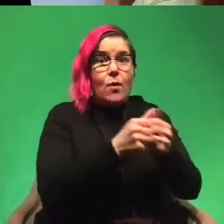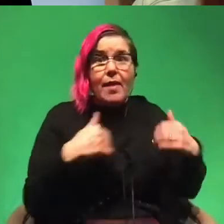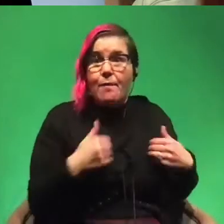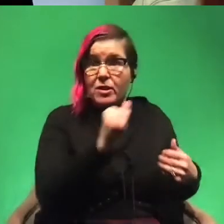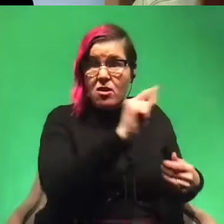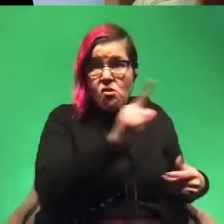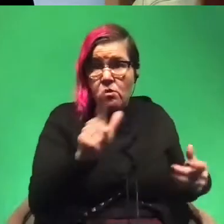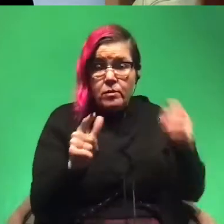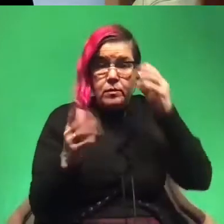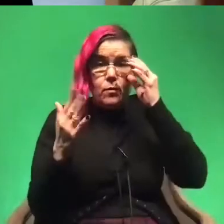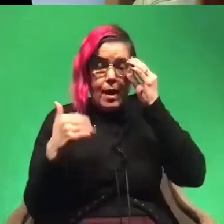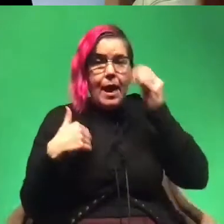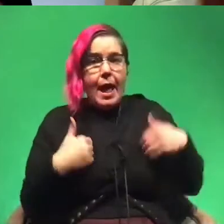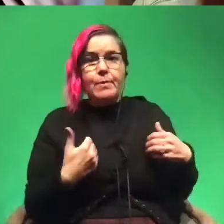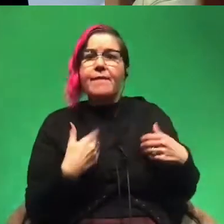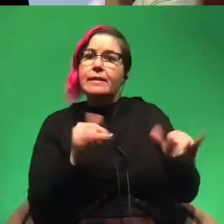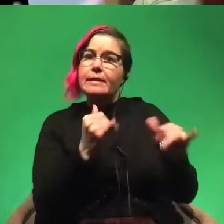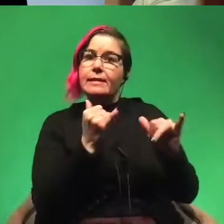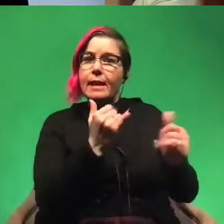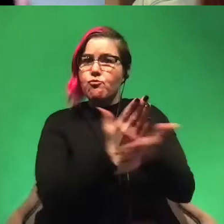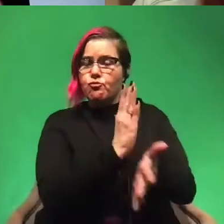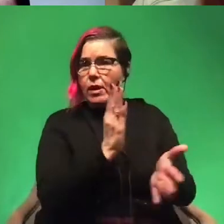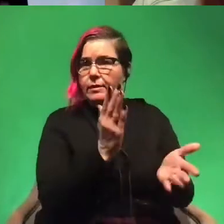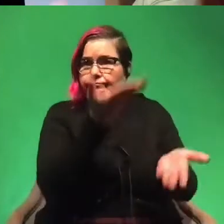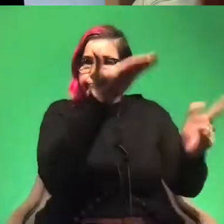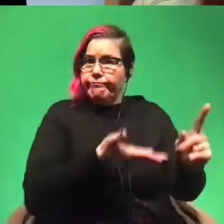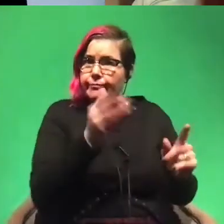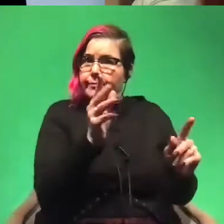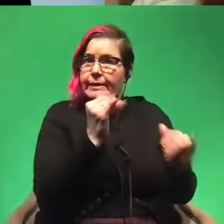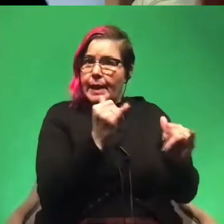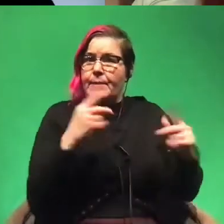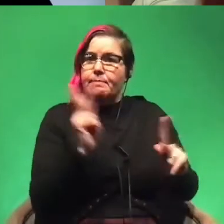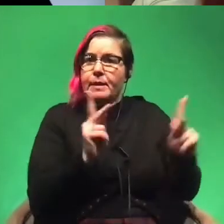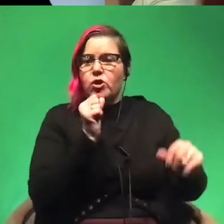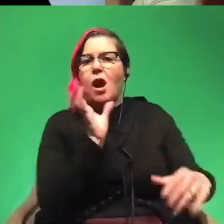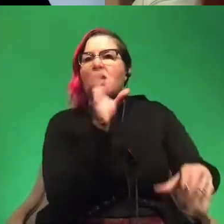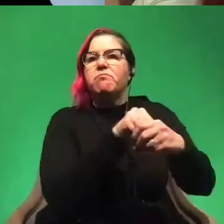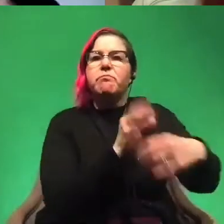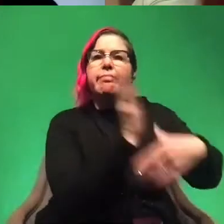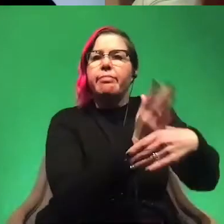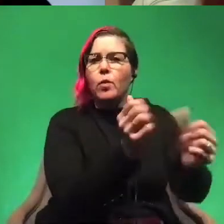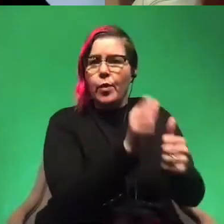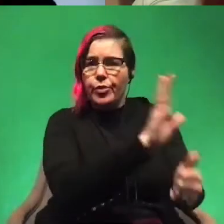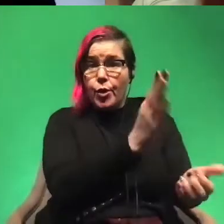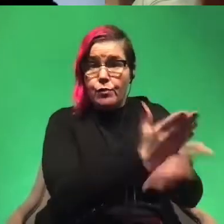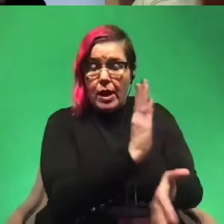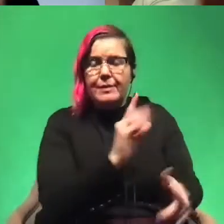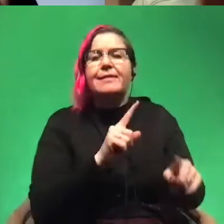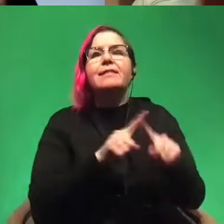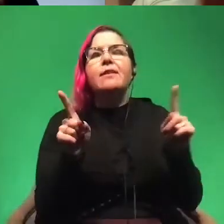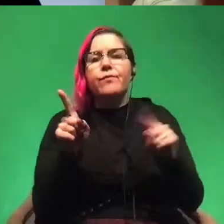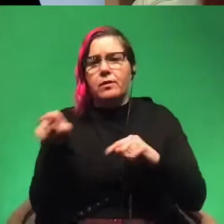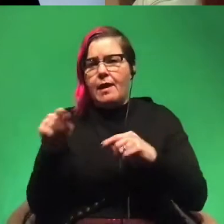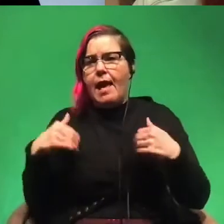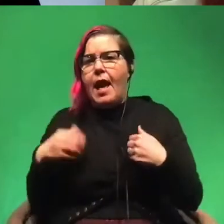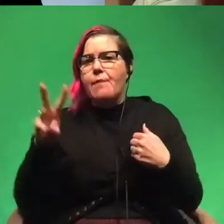because animals have the same rights to exist as people, and that we shouldn't infringe on those rights. that is different from animal